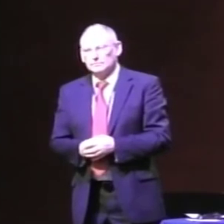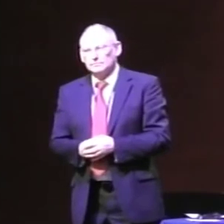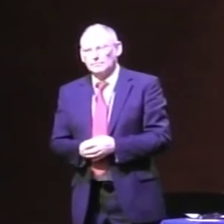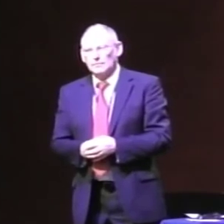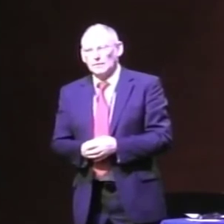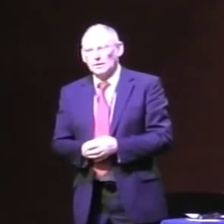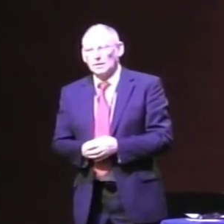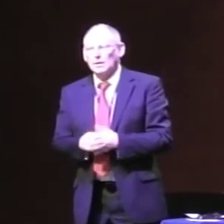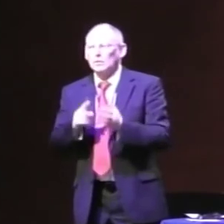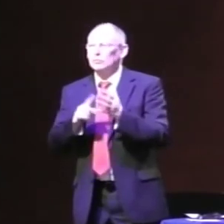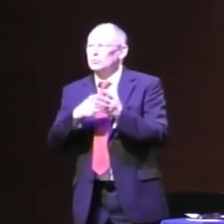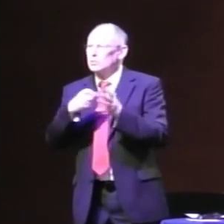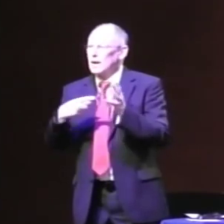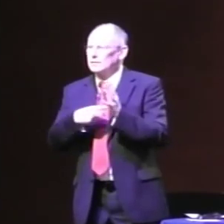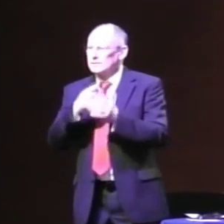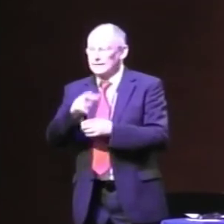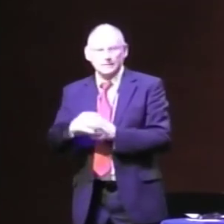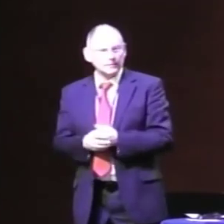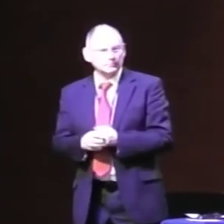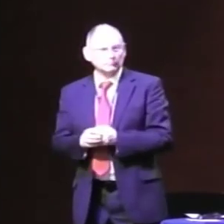Can I have you, Cat, to second?